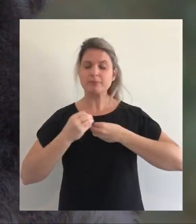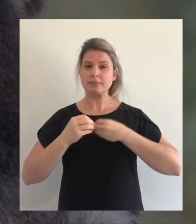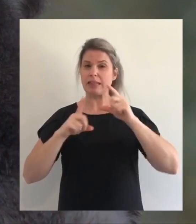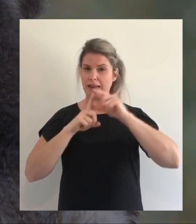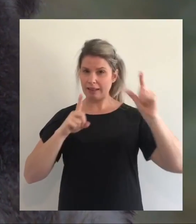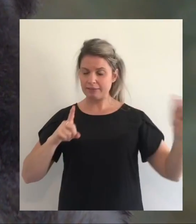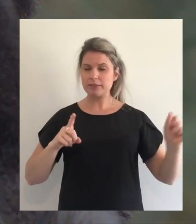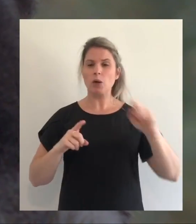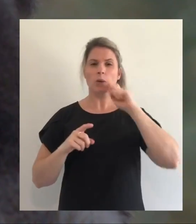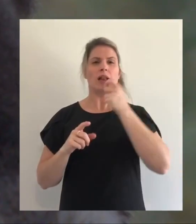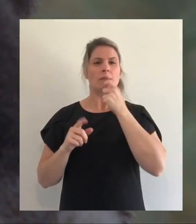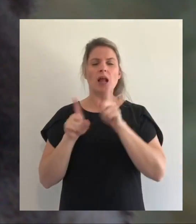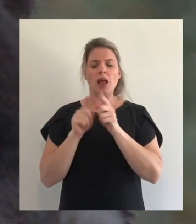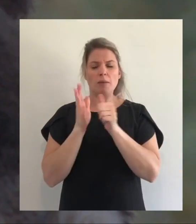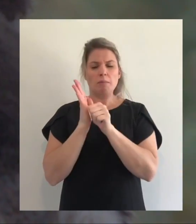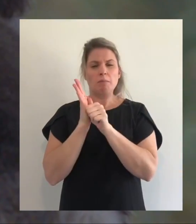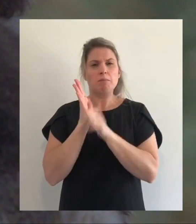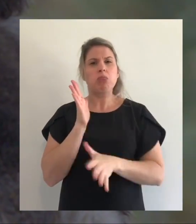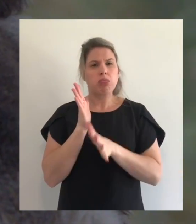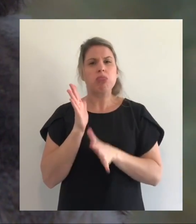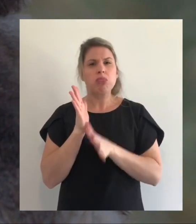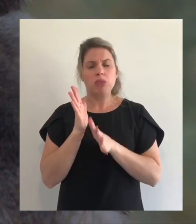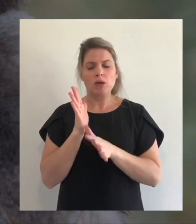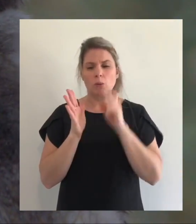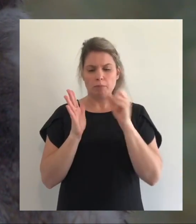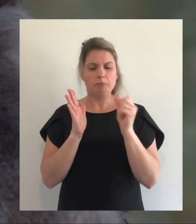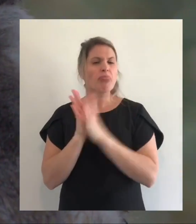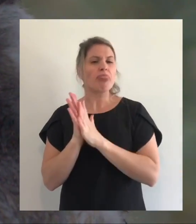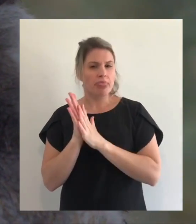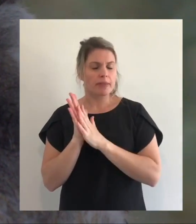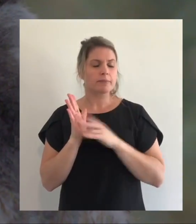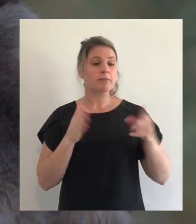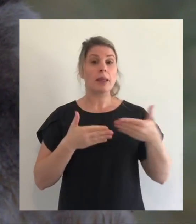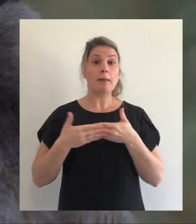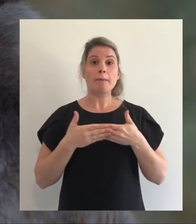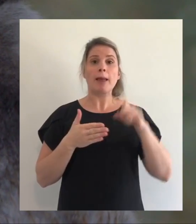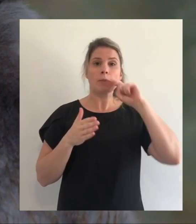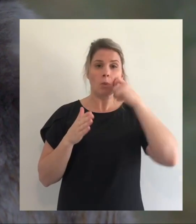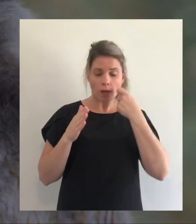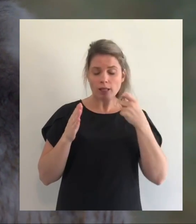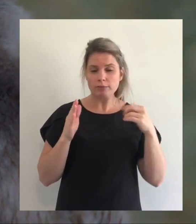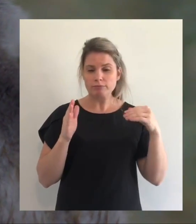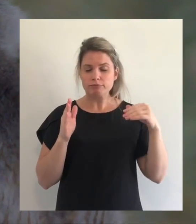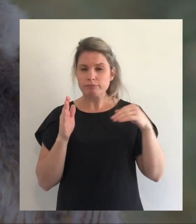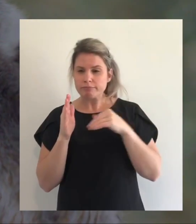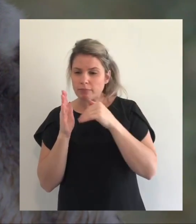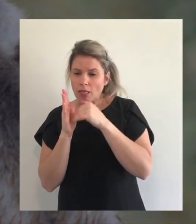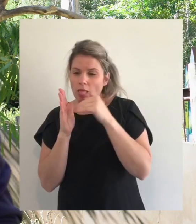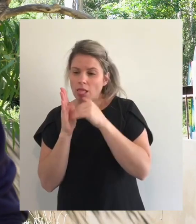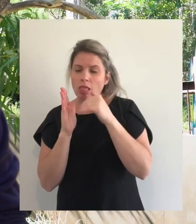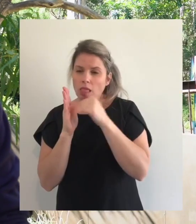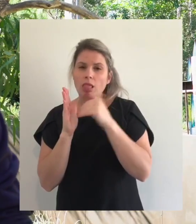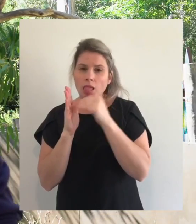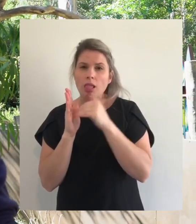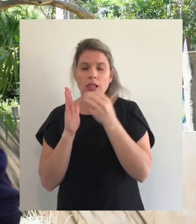And the little Joey's going to come out, feed on that directly from the mother. It's going to nuzzle up to her. And that's a really good way, as disgusting it is, as it